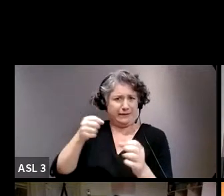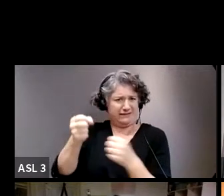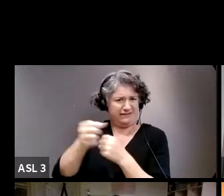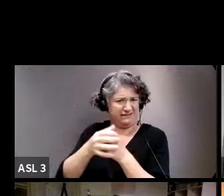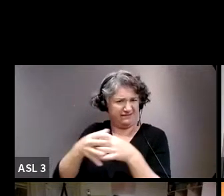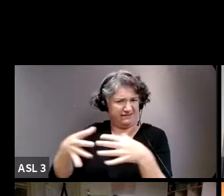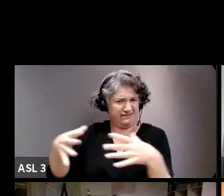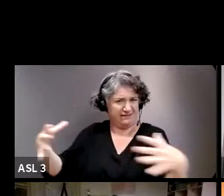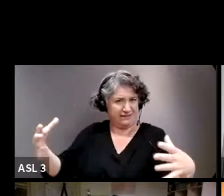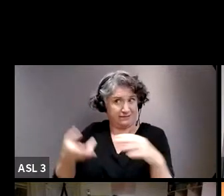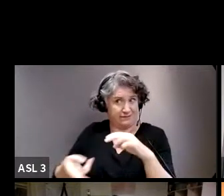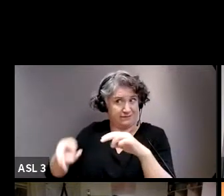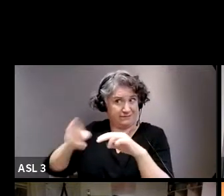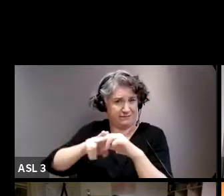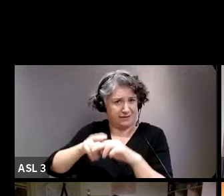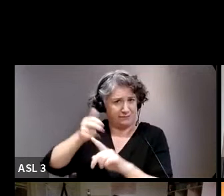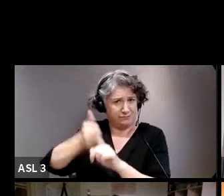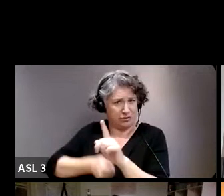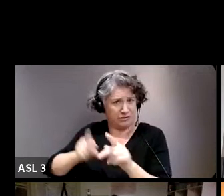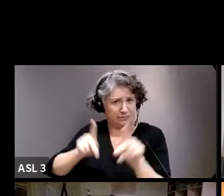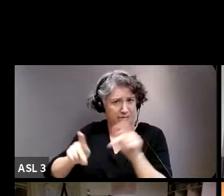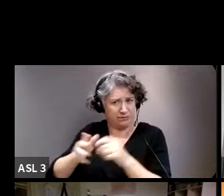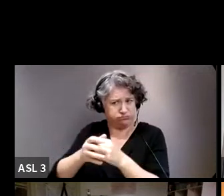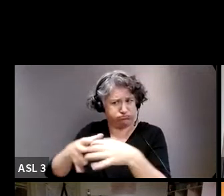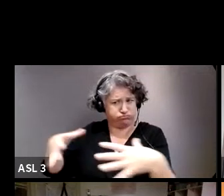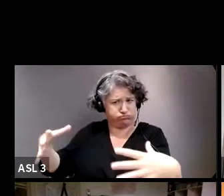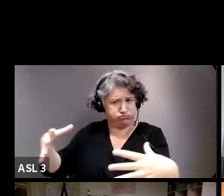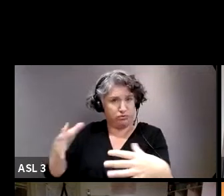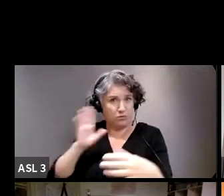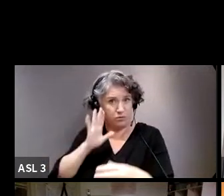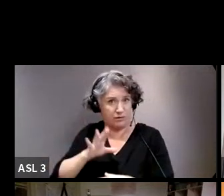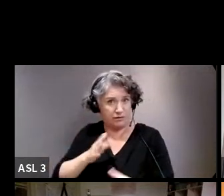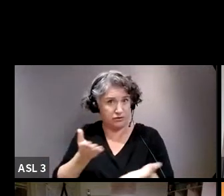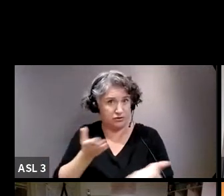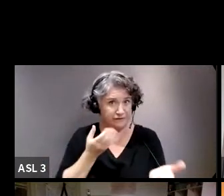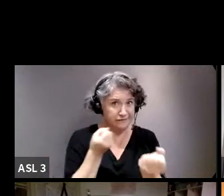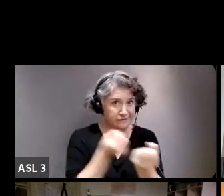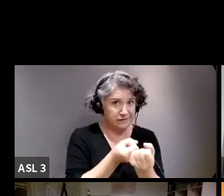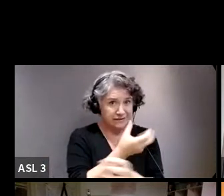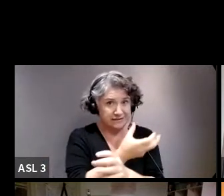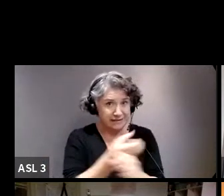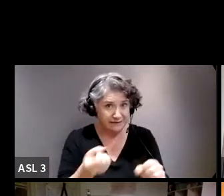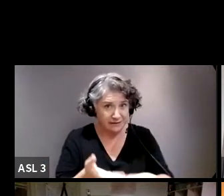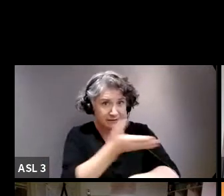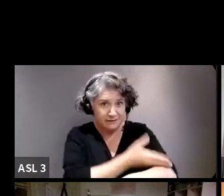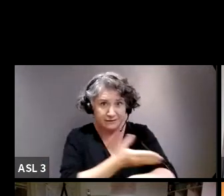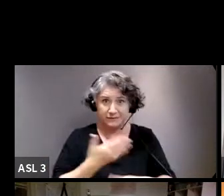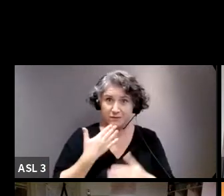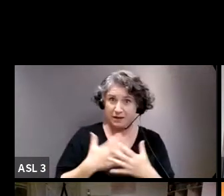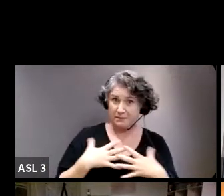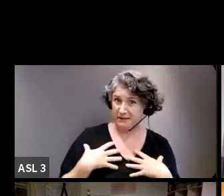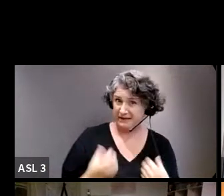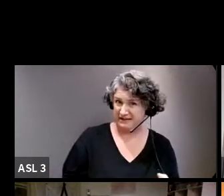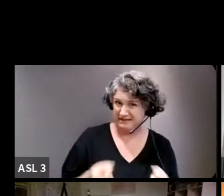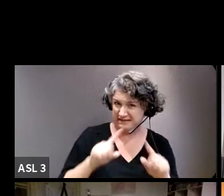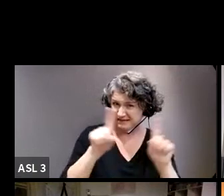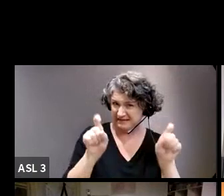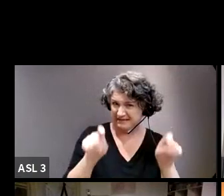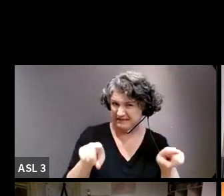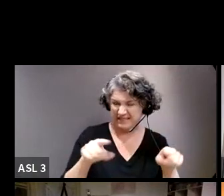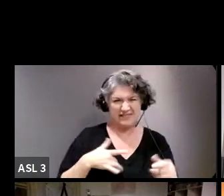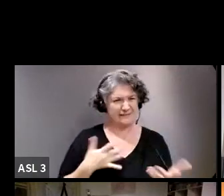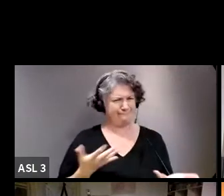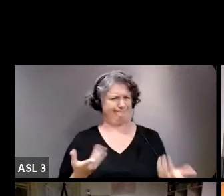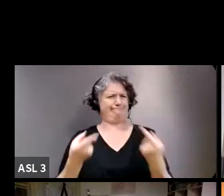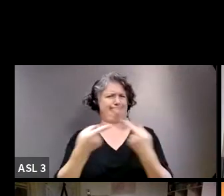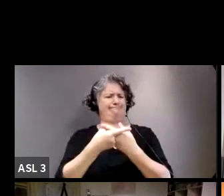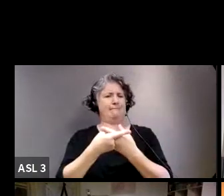increasing cops per population growth is going to actually increase safety and well-being we do have city stats that show that